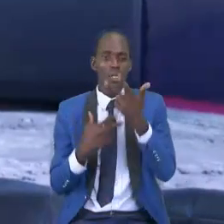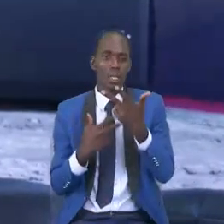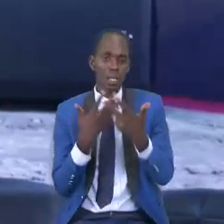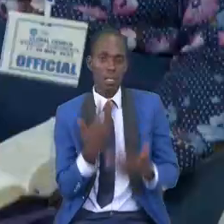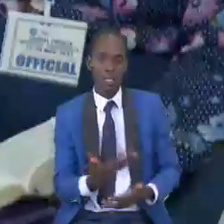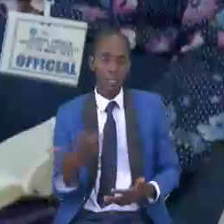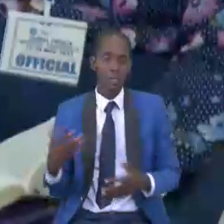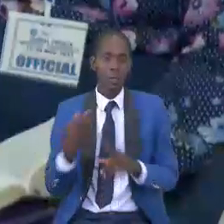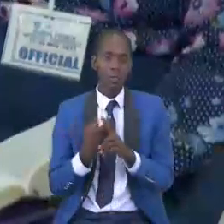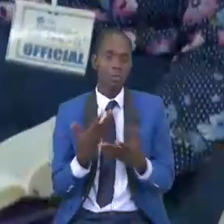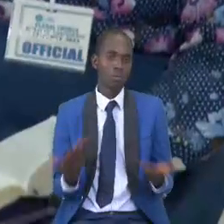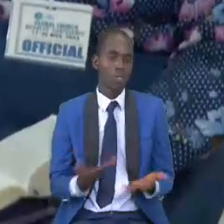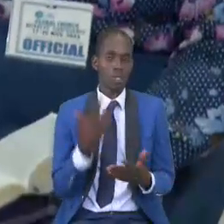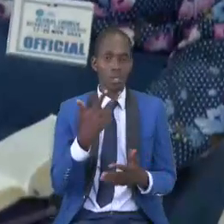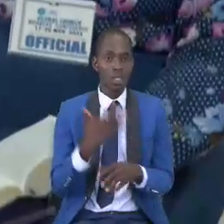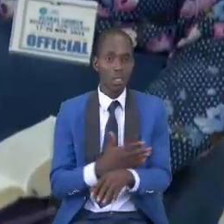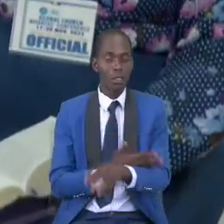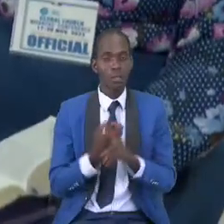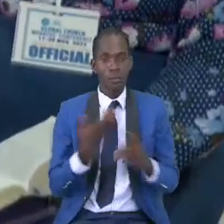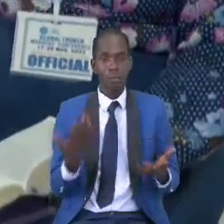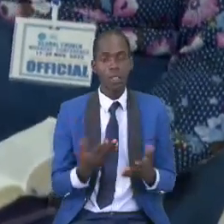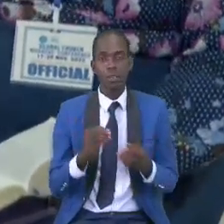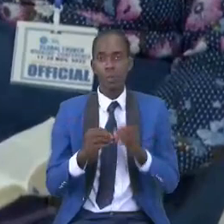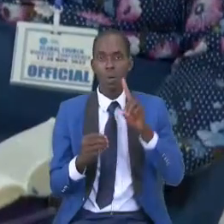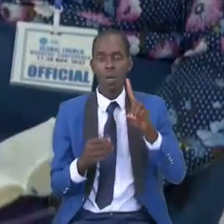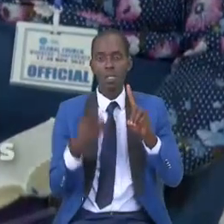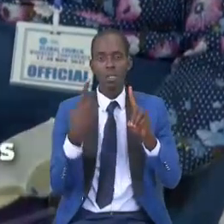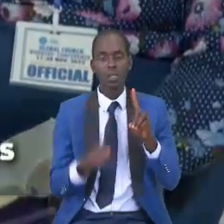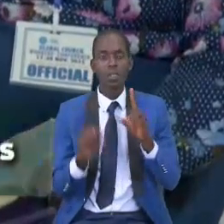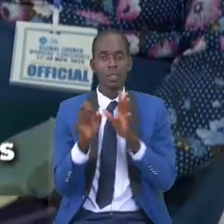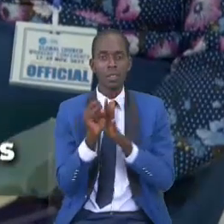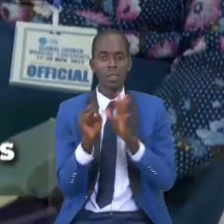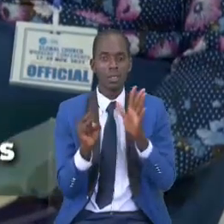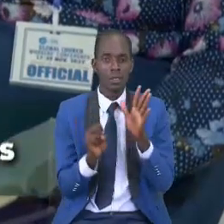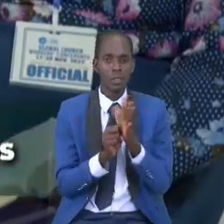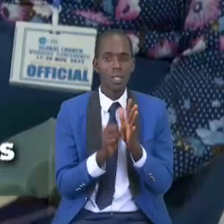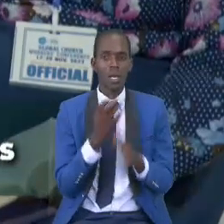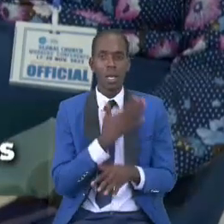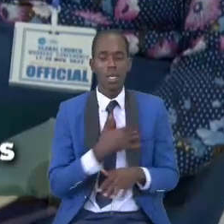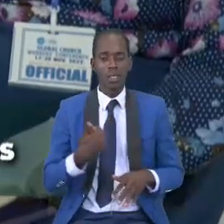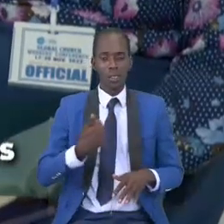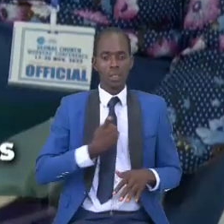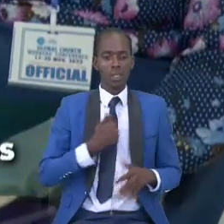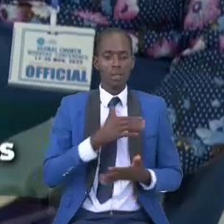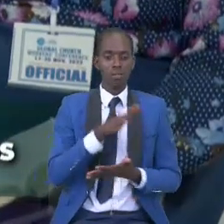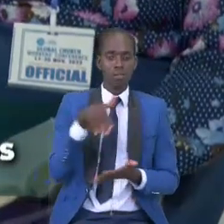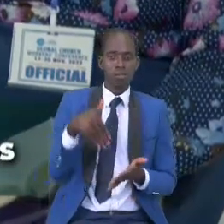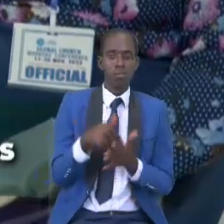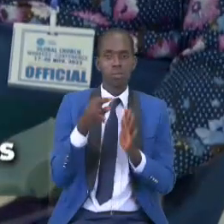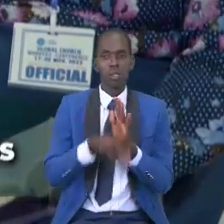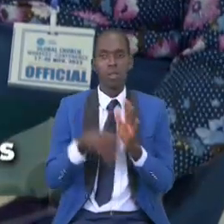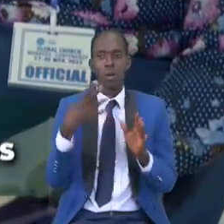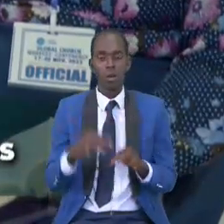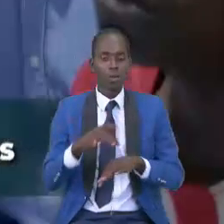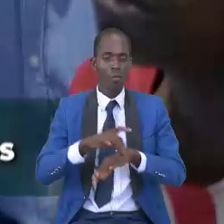here. Number one, the stage and the self-centeredness of carnal servants.